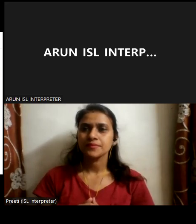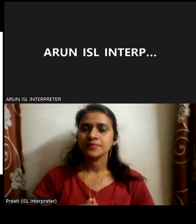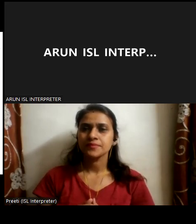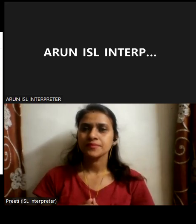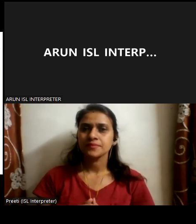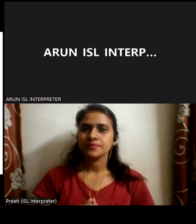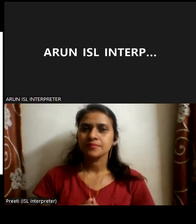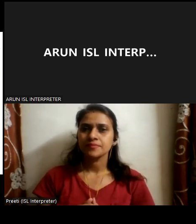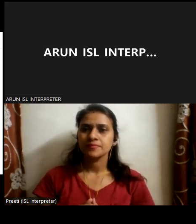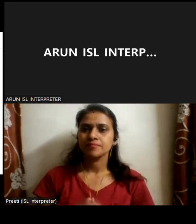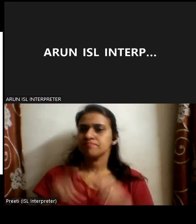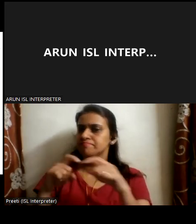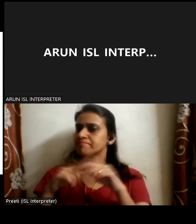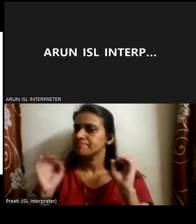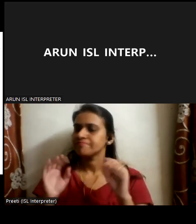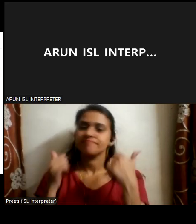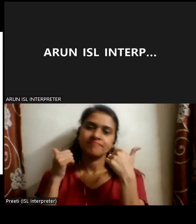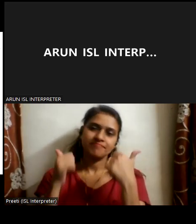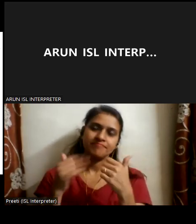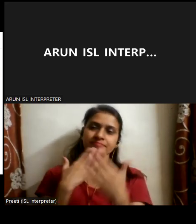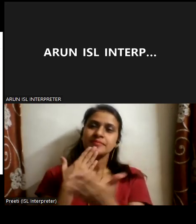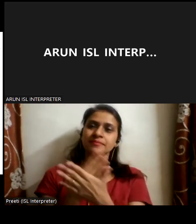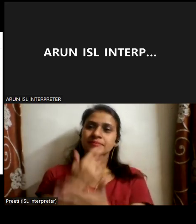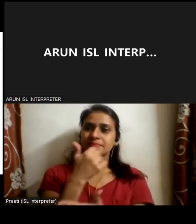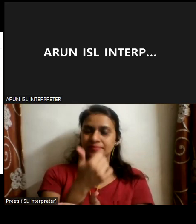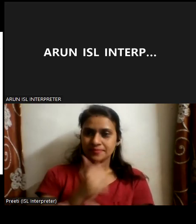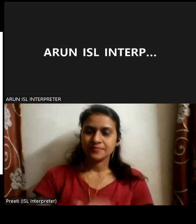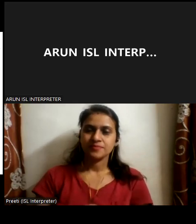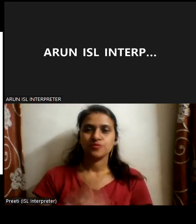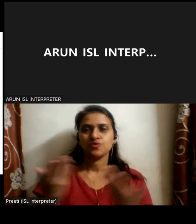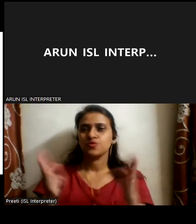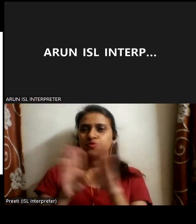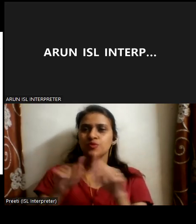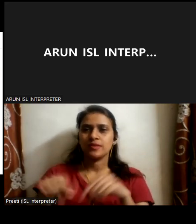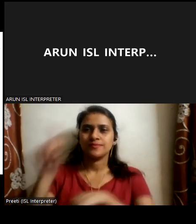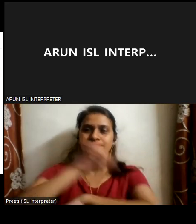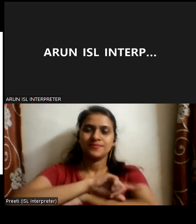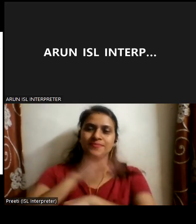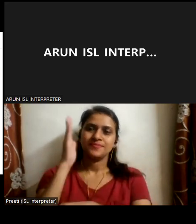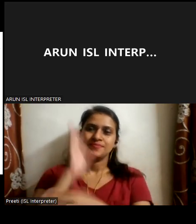I'll take it as no. So thank you. We are hereby concluding today's session. Thank you.